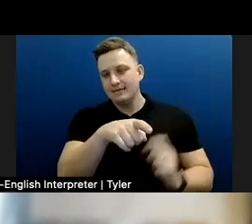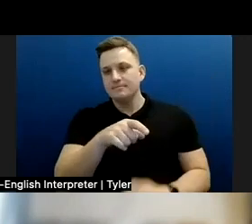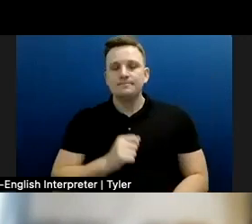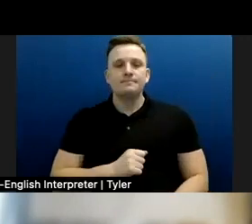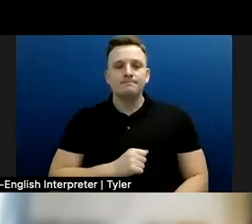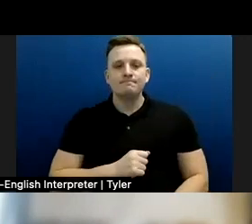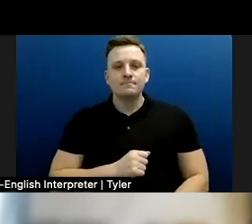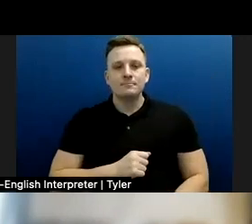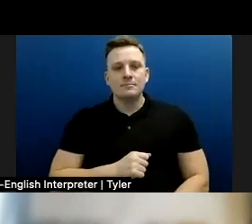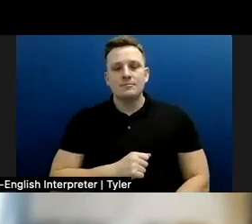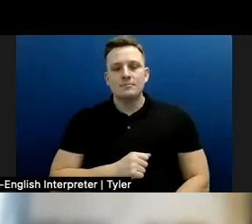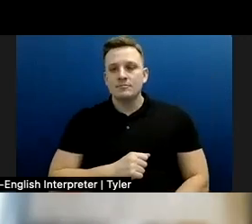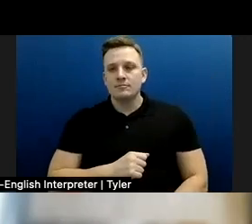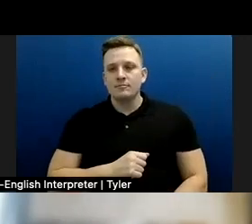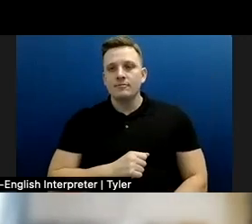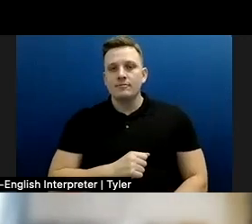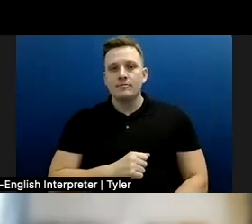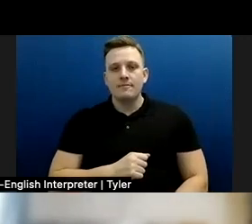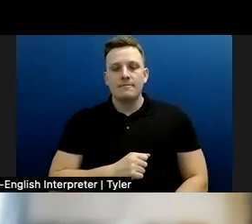today.